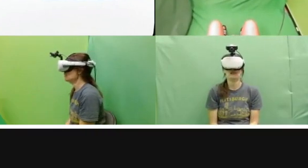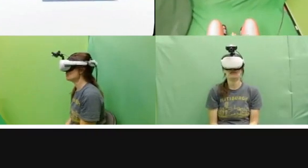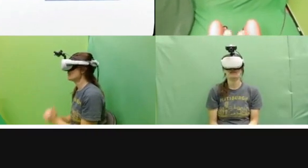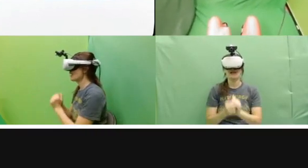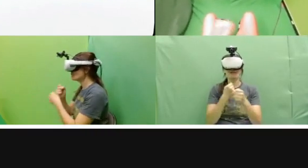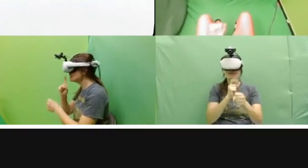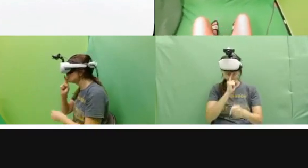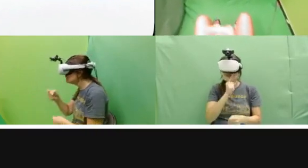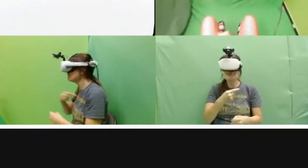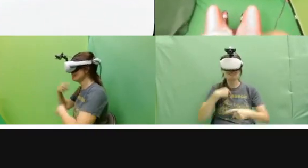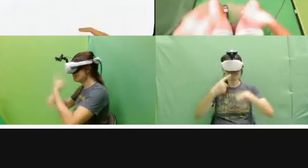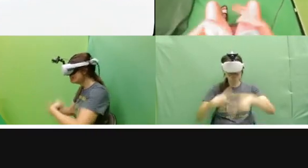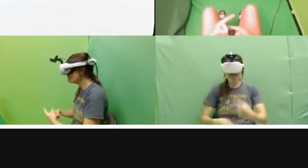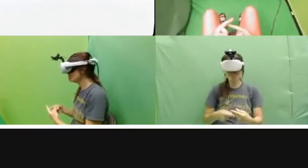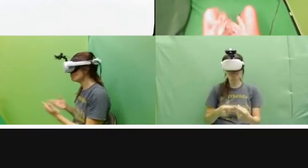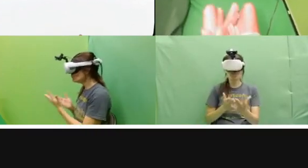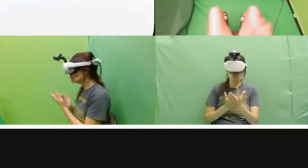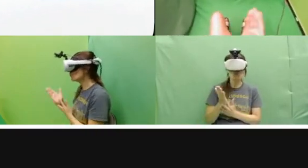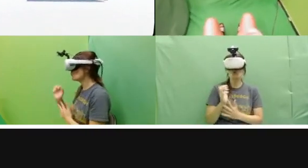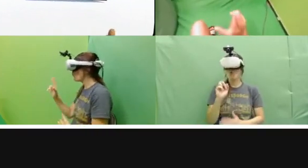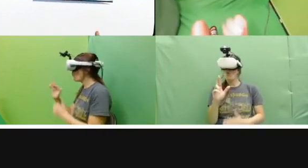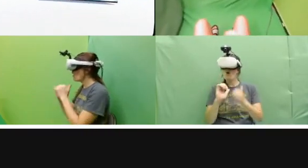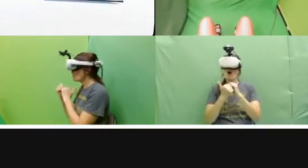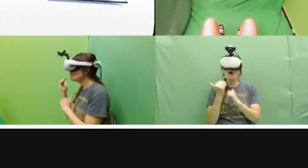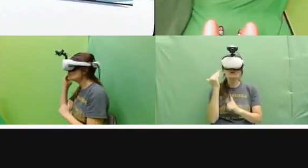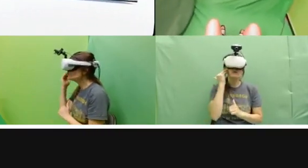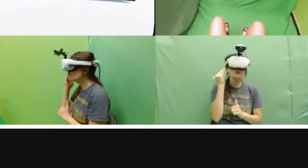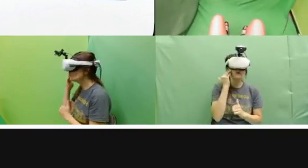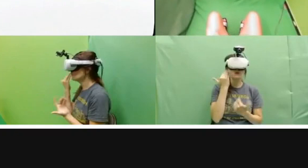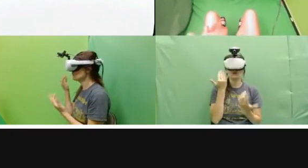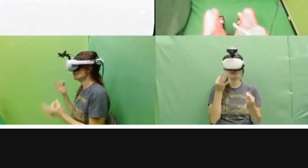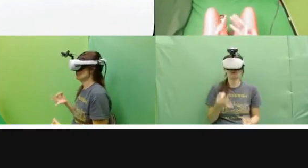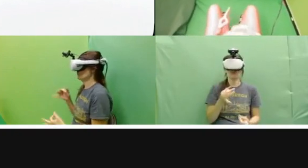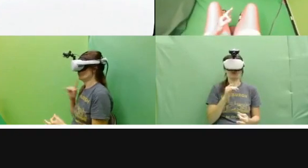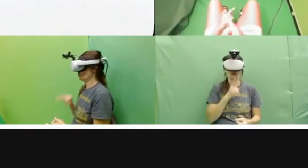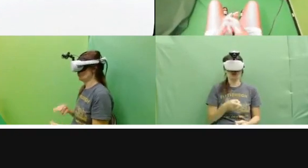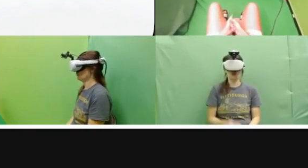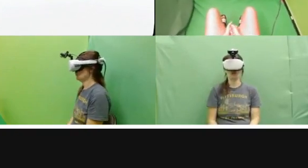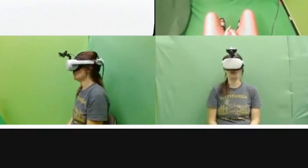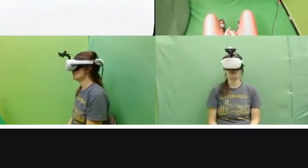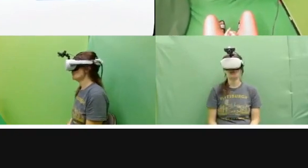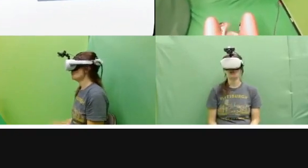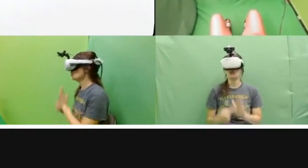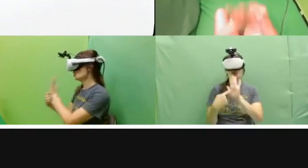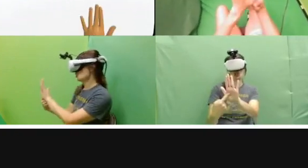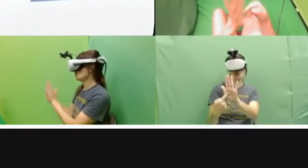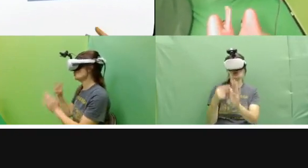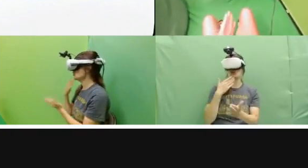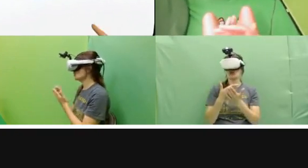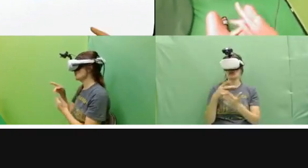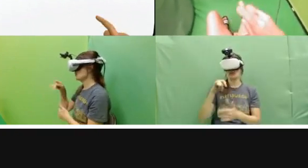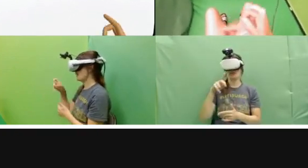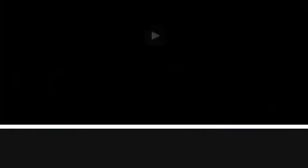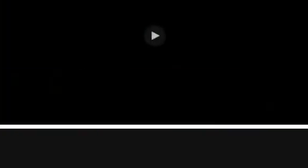important just for you to notice that although you don't see the hands, they are there. And I will not show the numbers because it's just